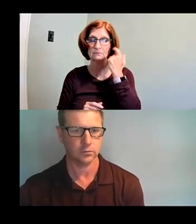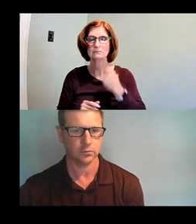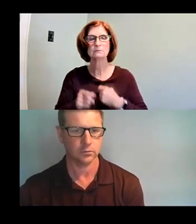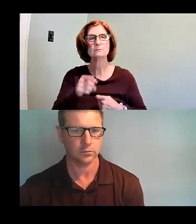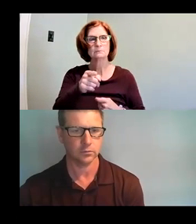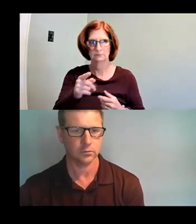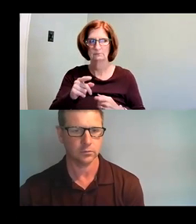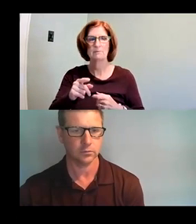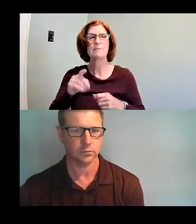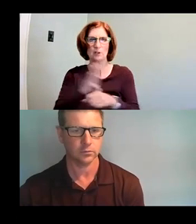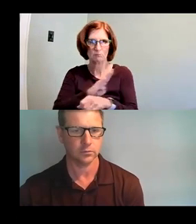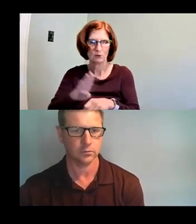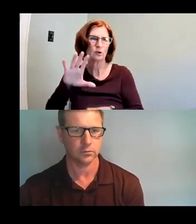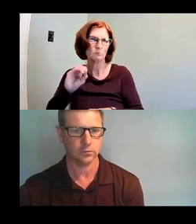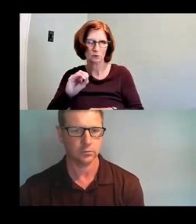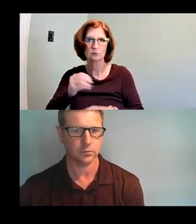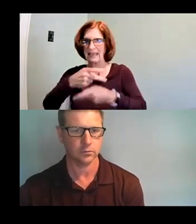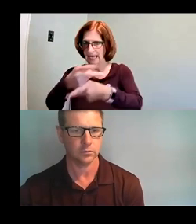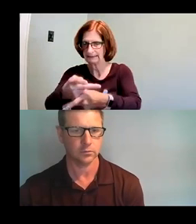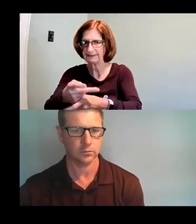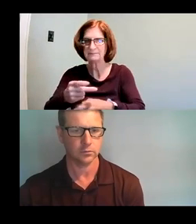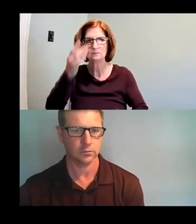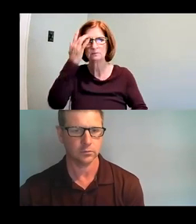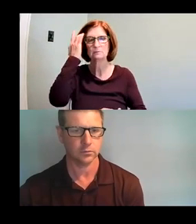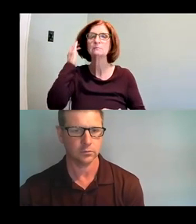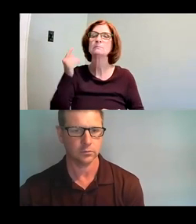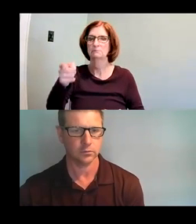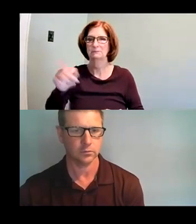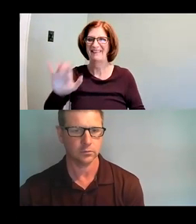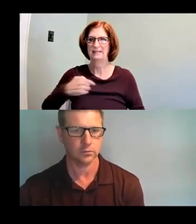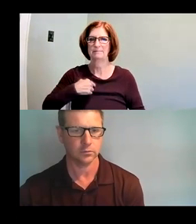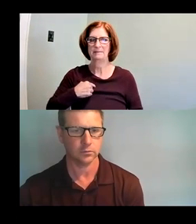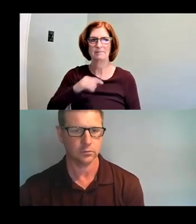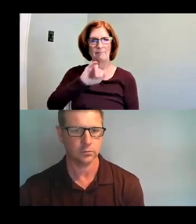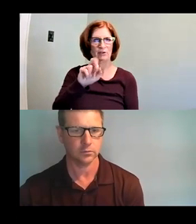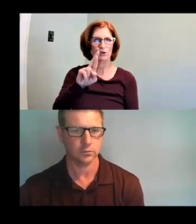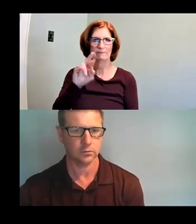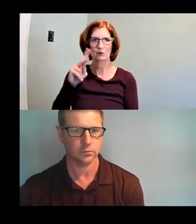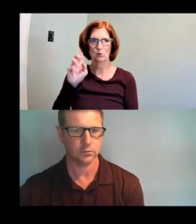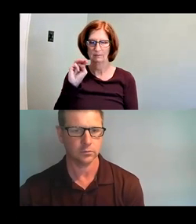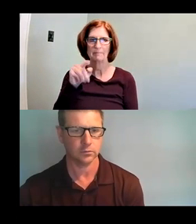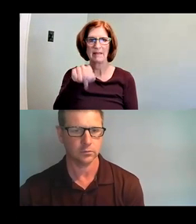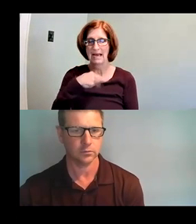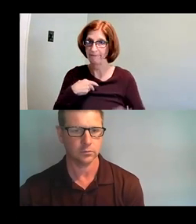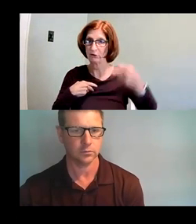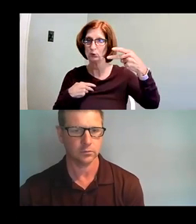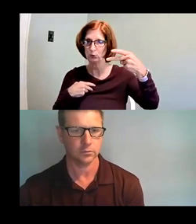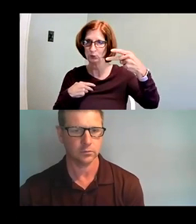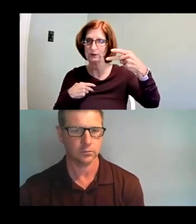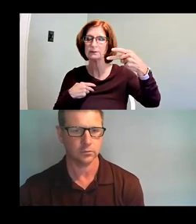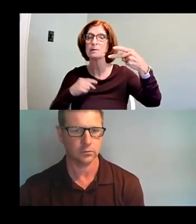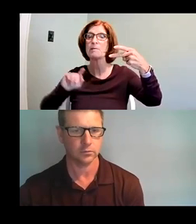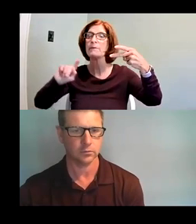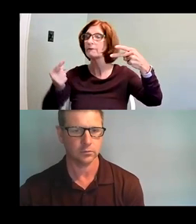moving into commercial lending. Yes, I can take this. Okay. I have two items today. The